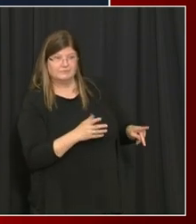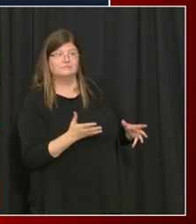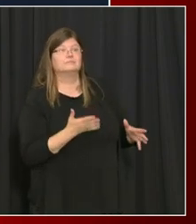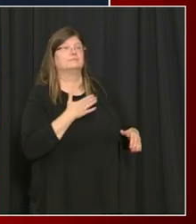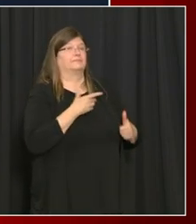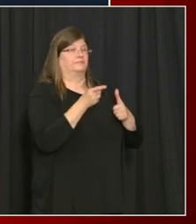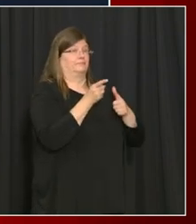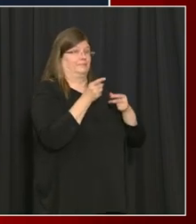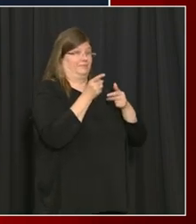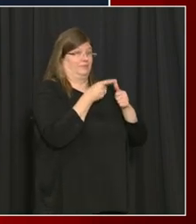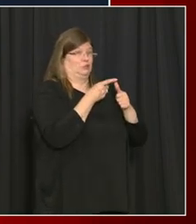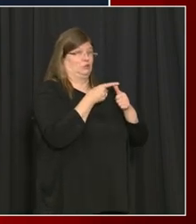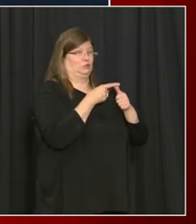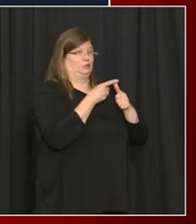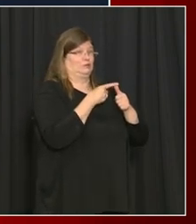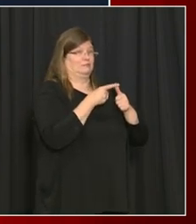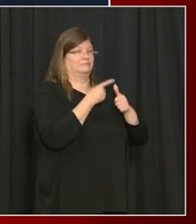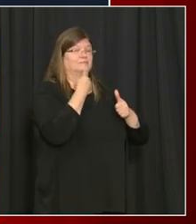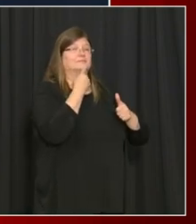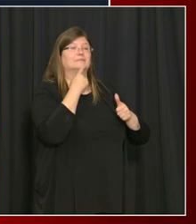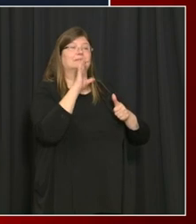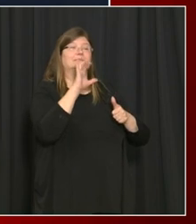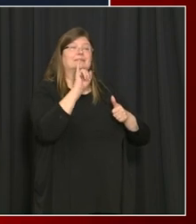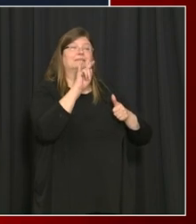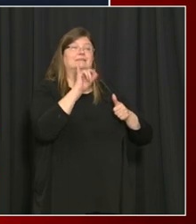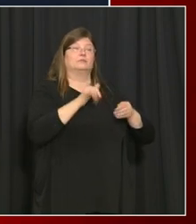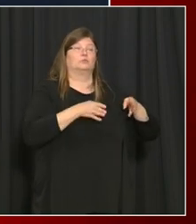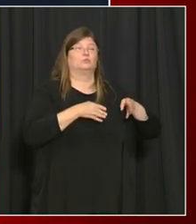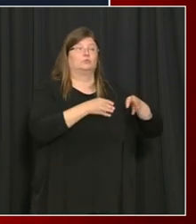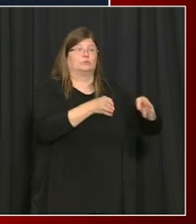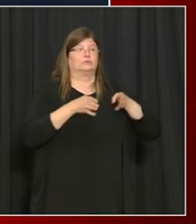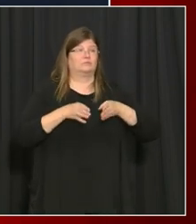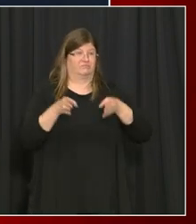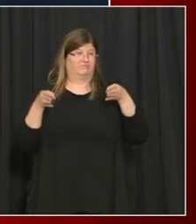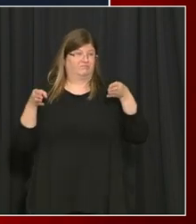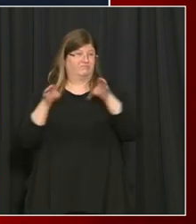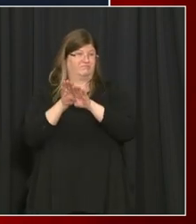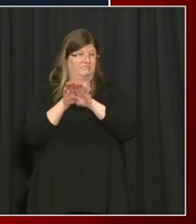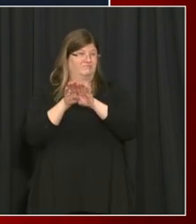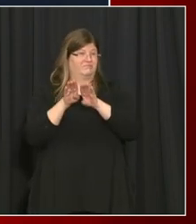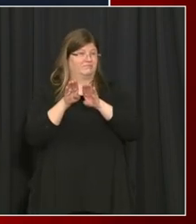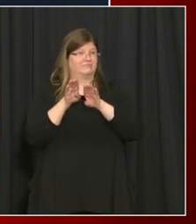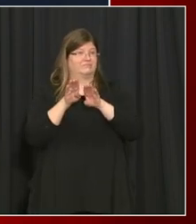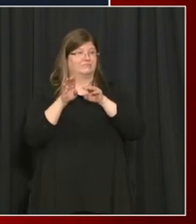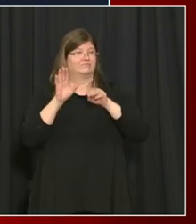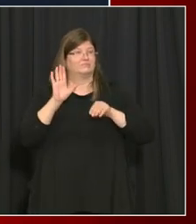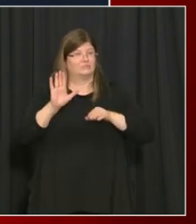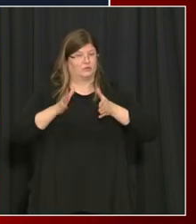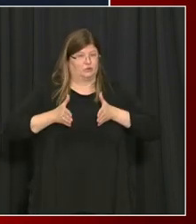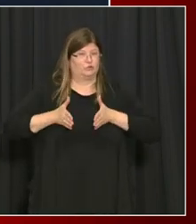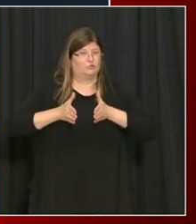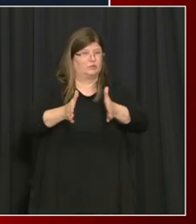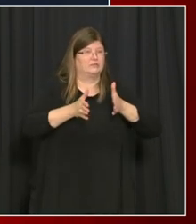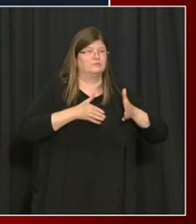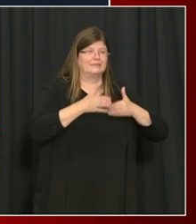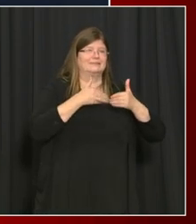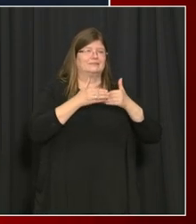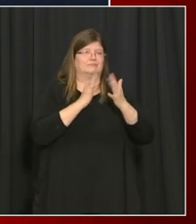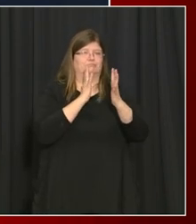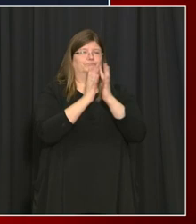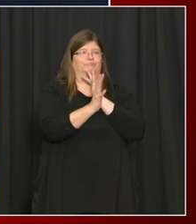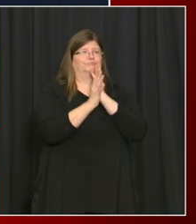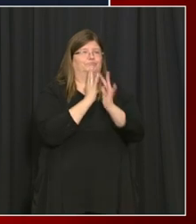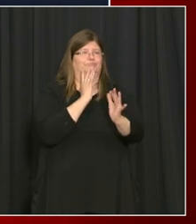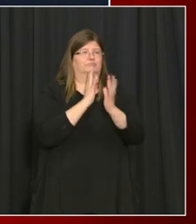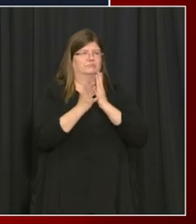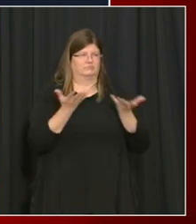streets. Several citizens over the weekend closed their own residential streets to provide walking and play space. What's the